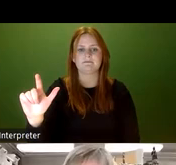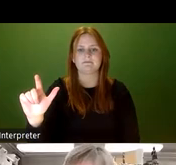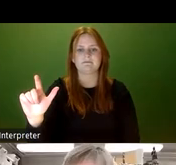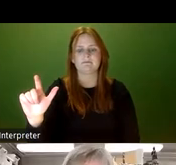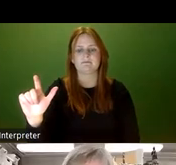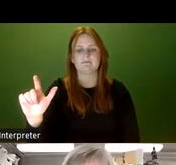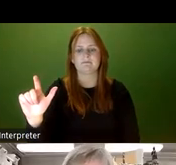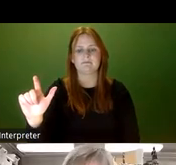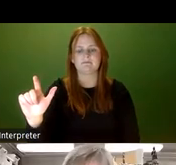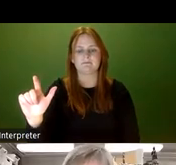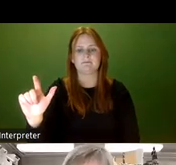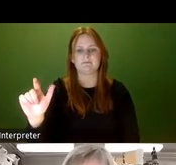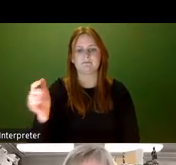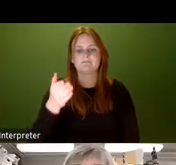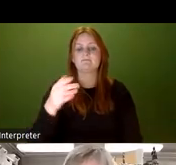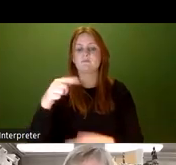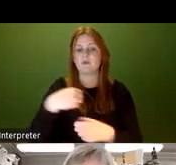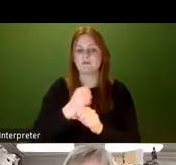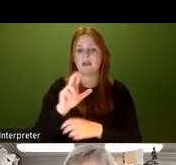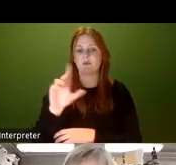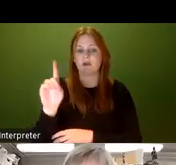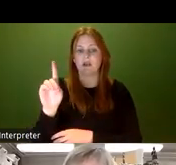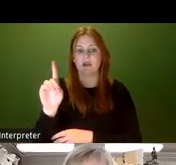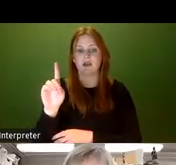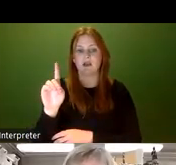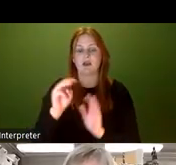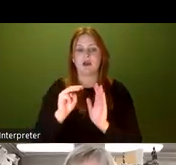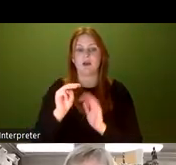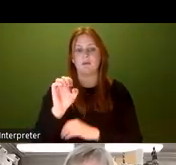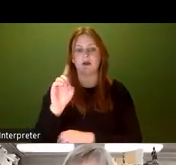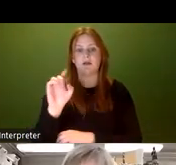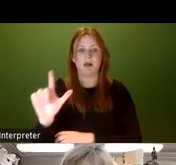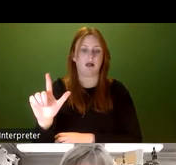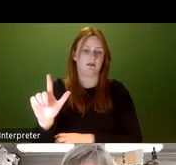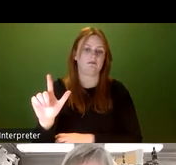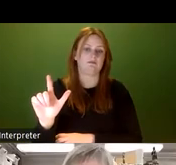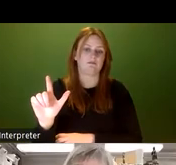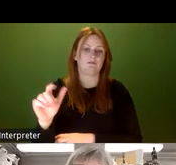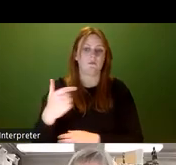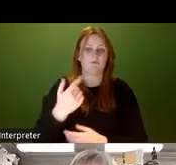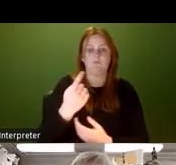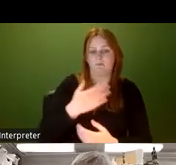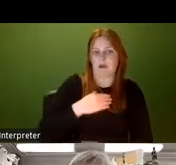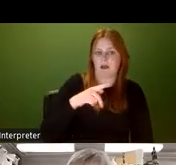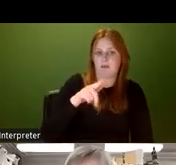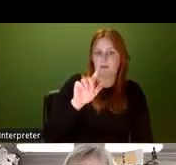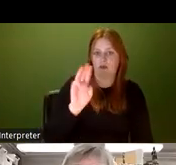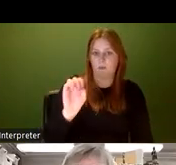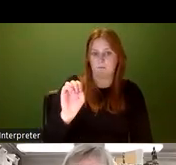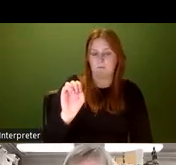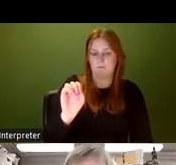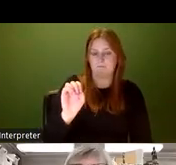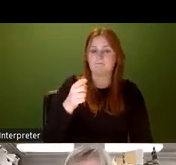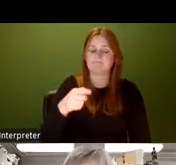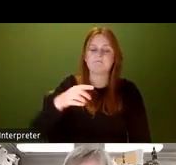was making a 3D model of one of my plume forms. And here it's not quite finished,